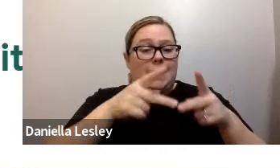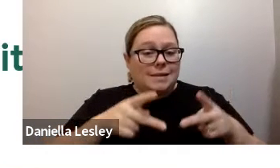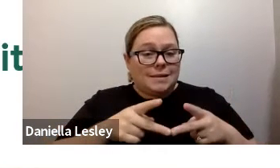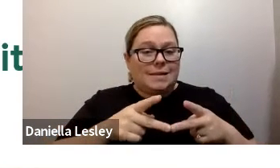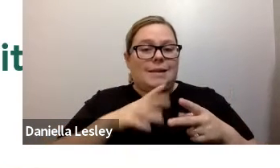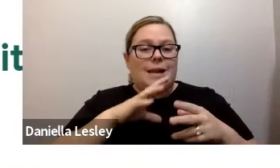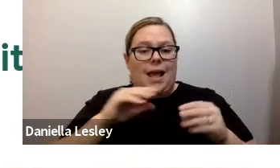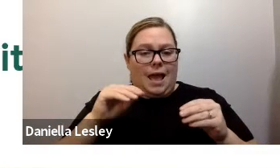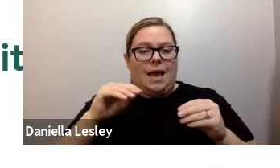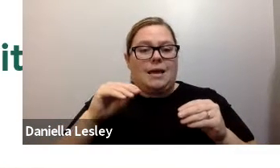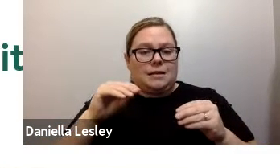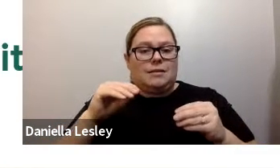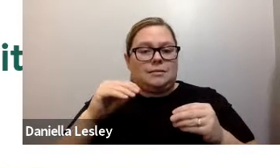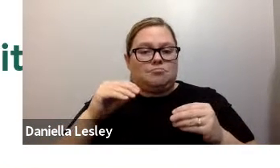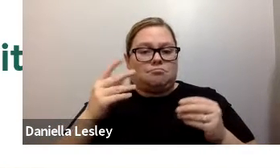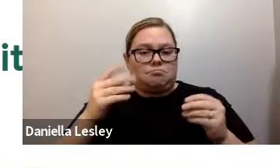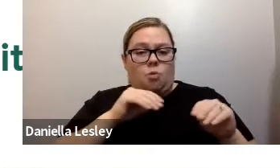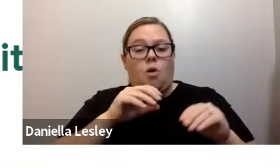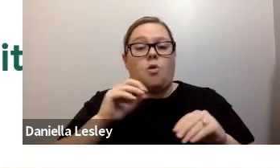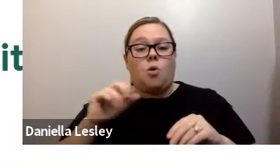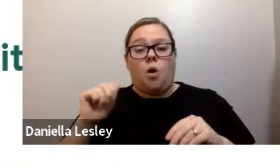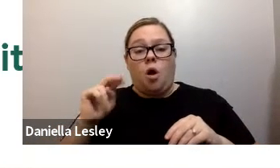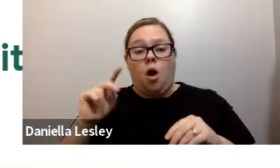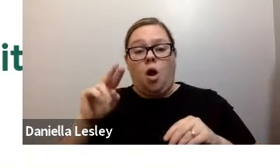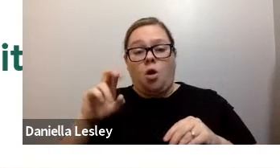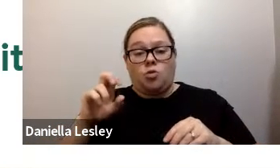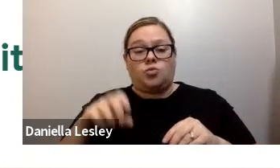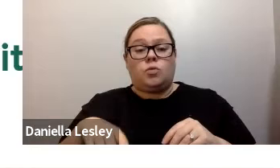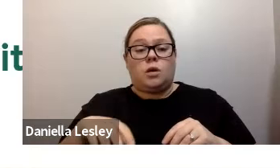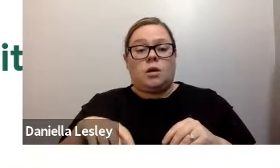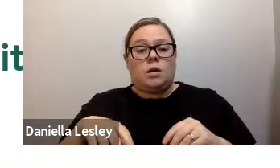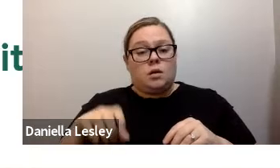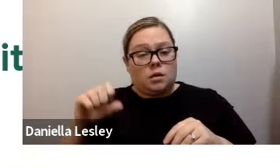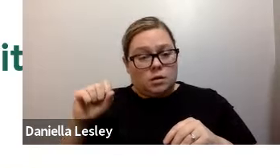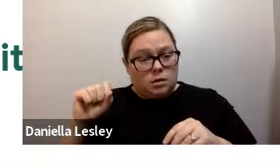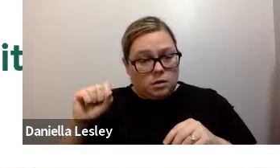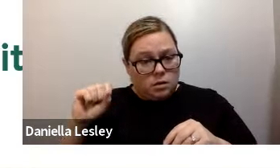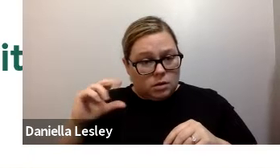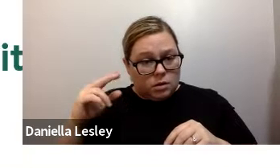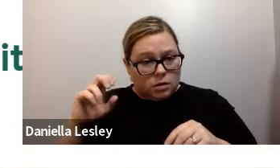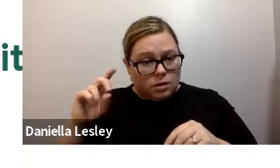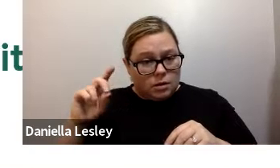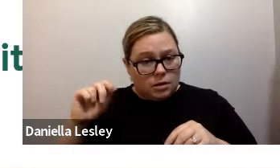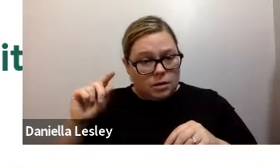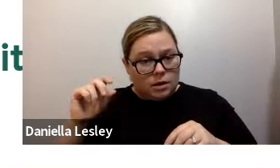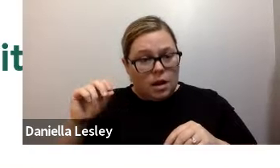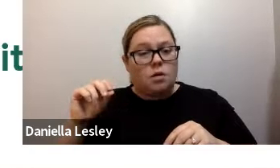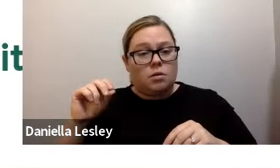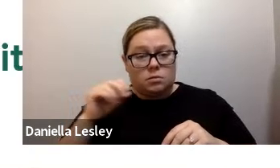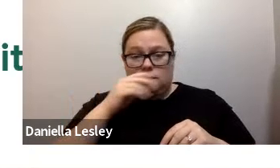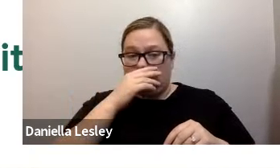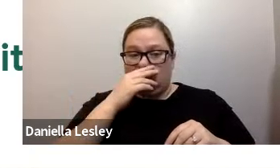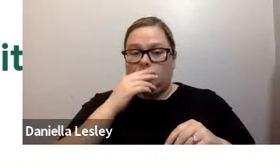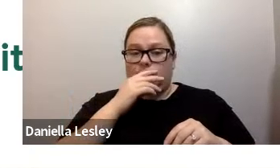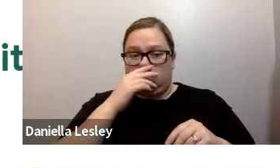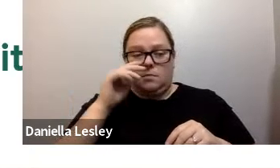ambulate. And so Andres Guerrero, who was a student from Ecuador, who did